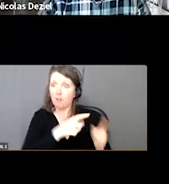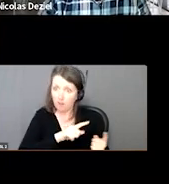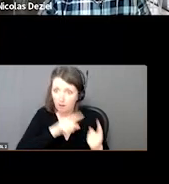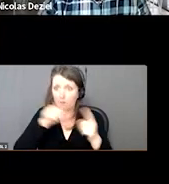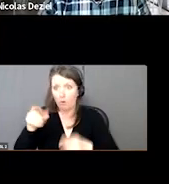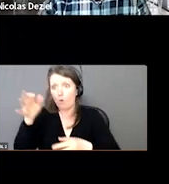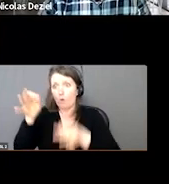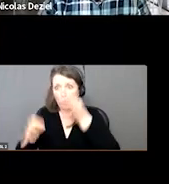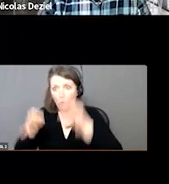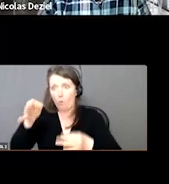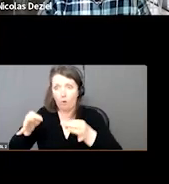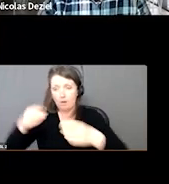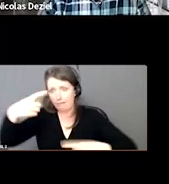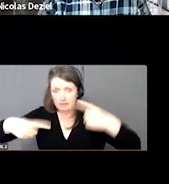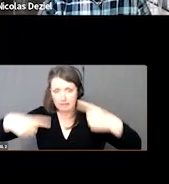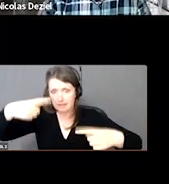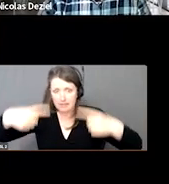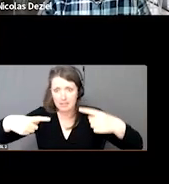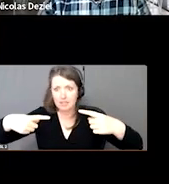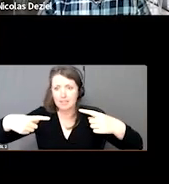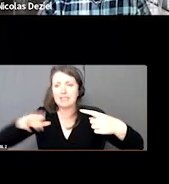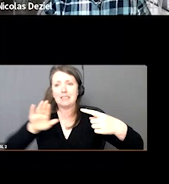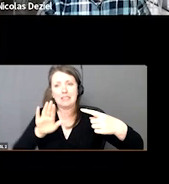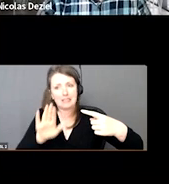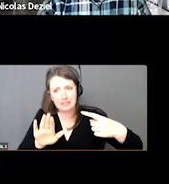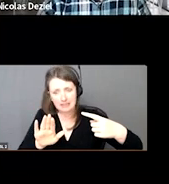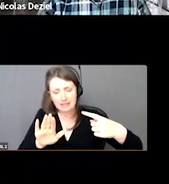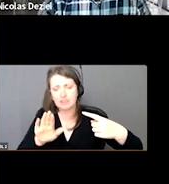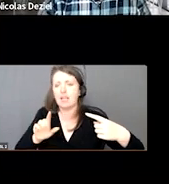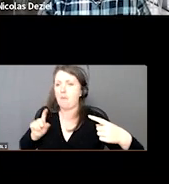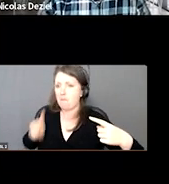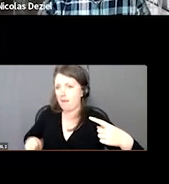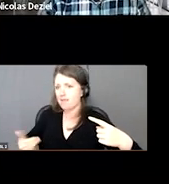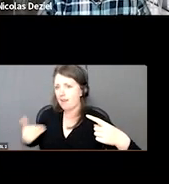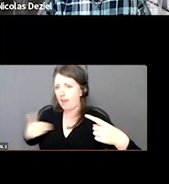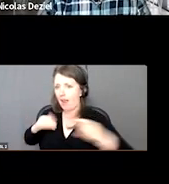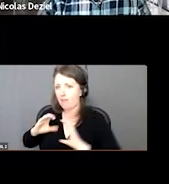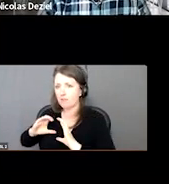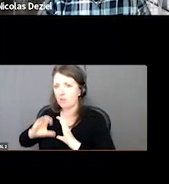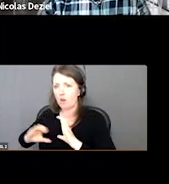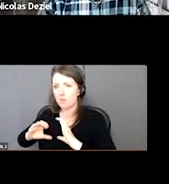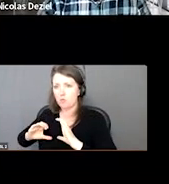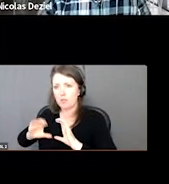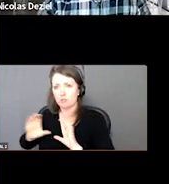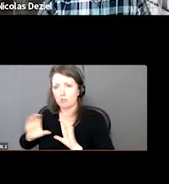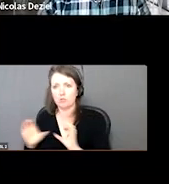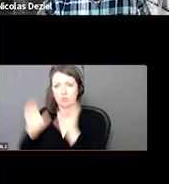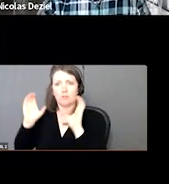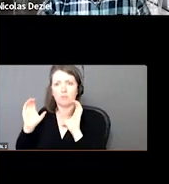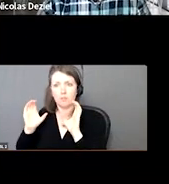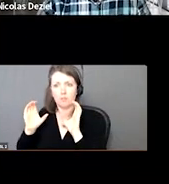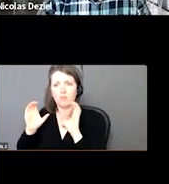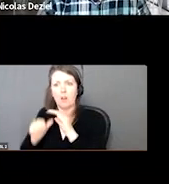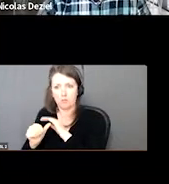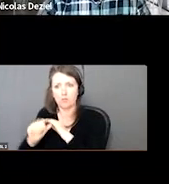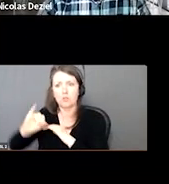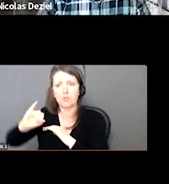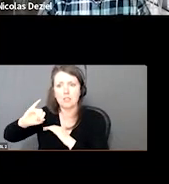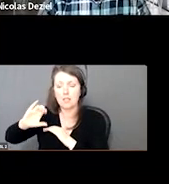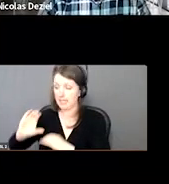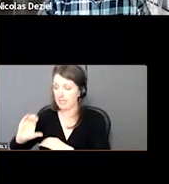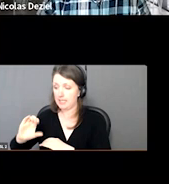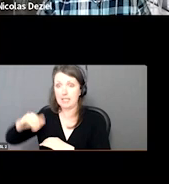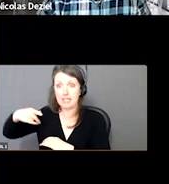your copyright certificate in Canada with us at CIPO, so that you're in a better position